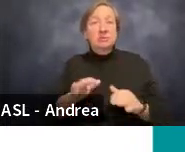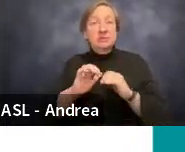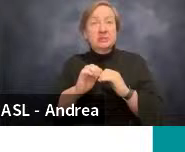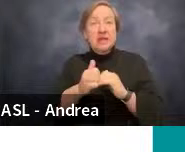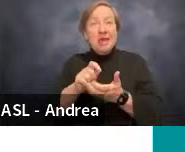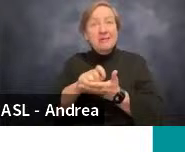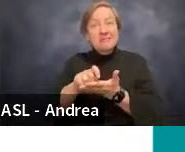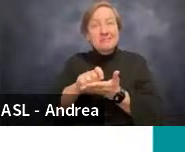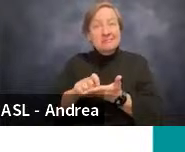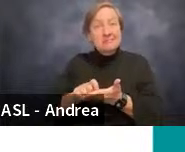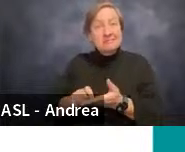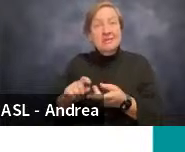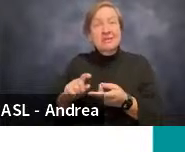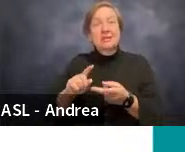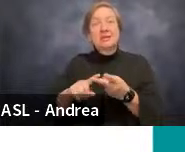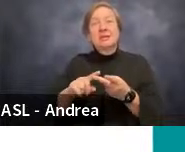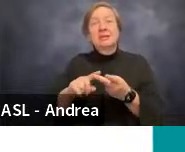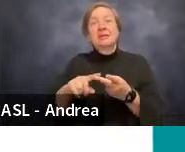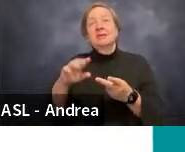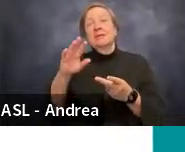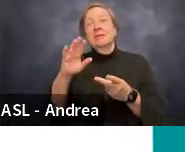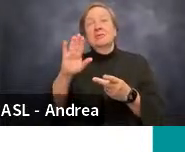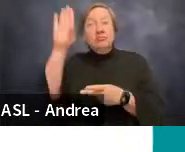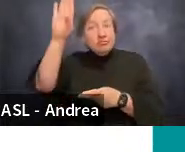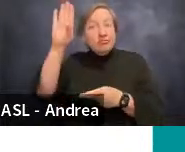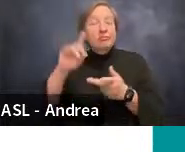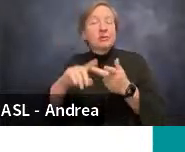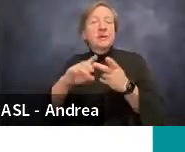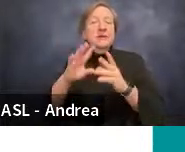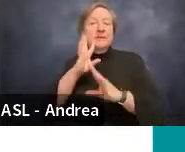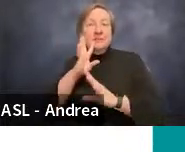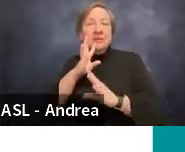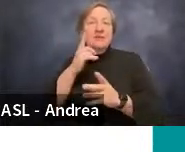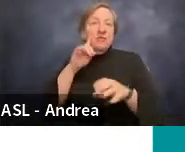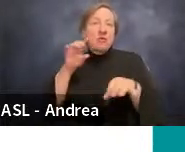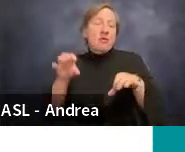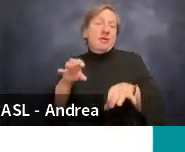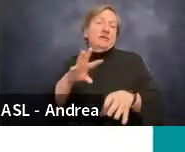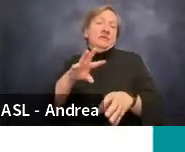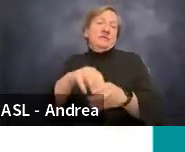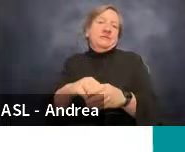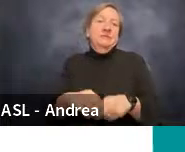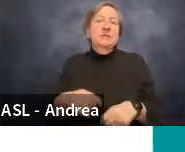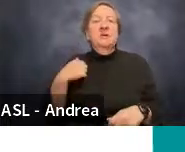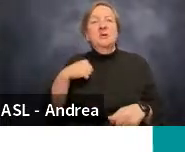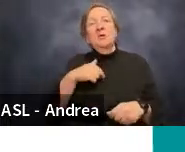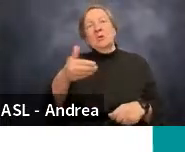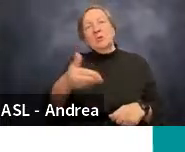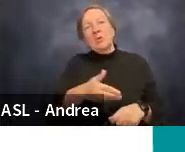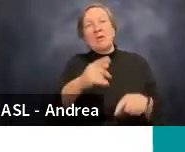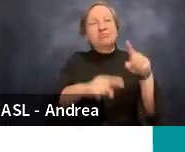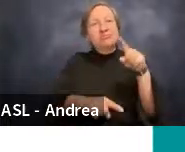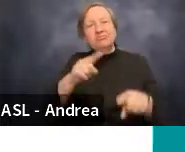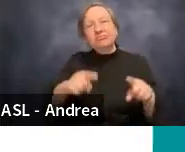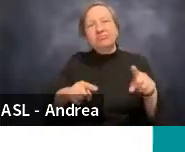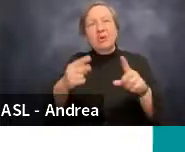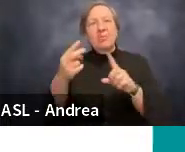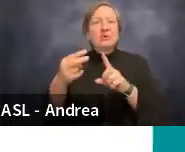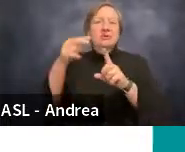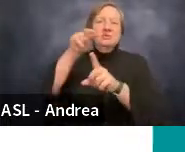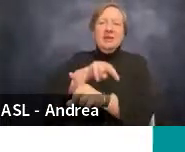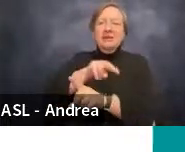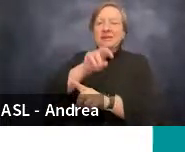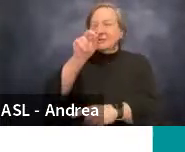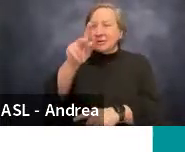written notes, using the raise hand and speak features for active engagement. We welcome diverse perspectives. It's okay to